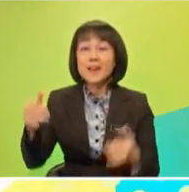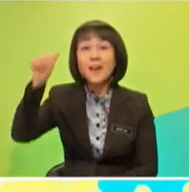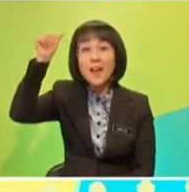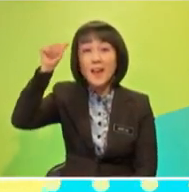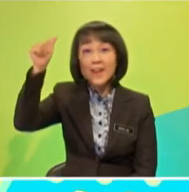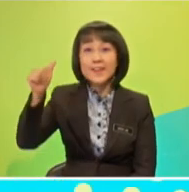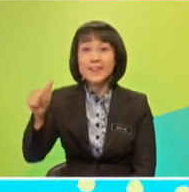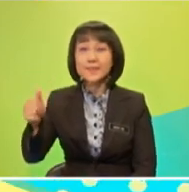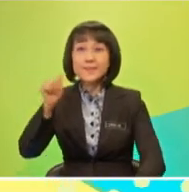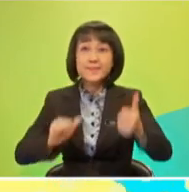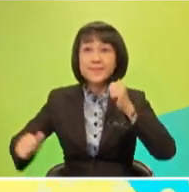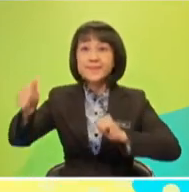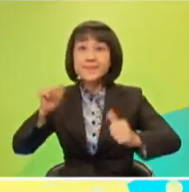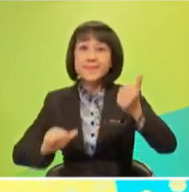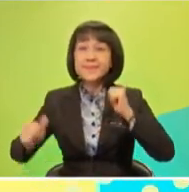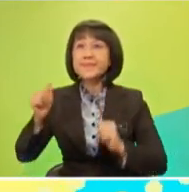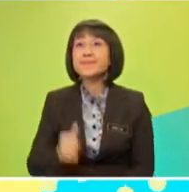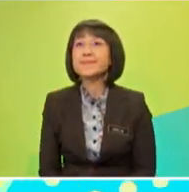the action? Aaron, are you there?